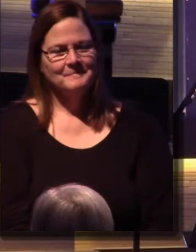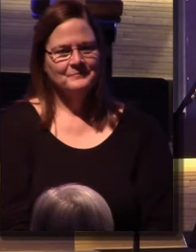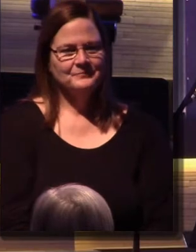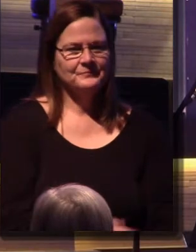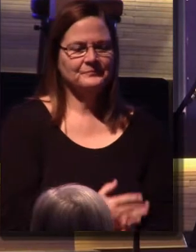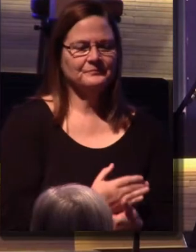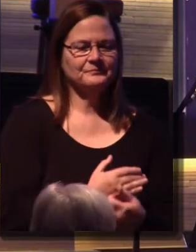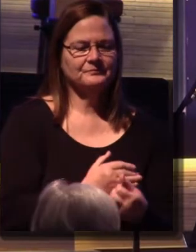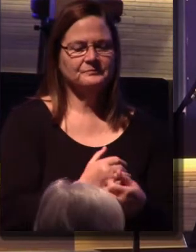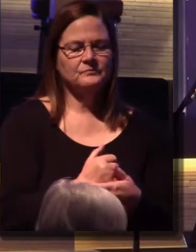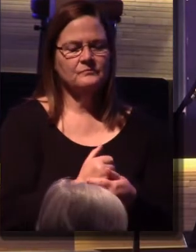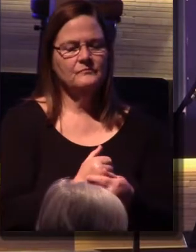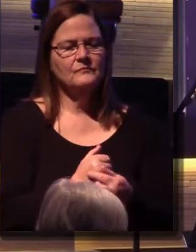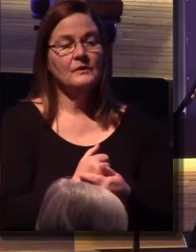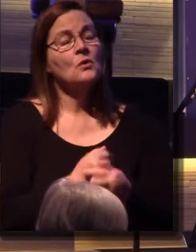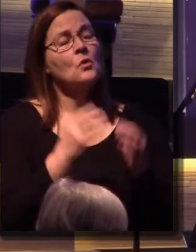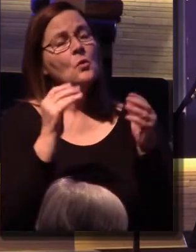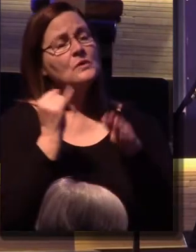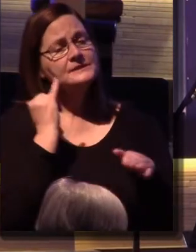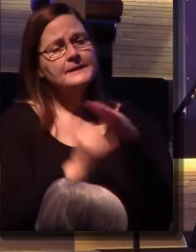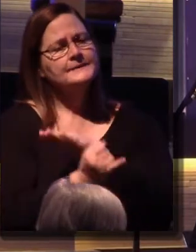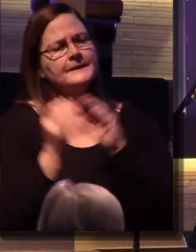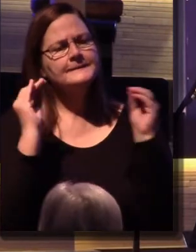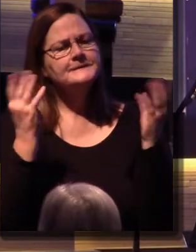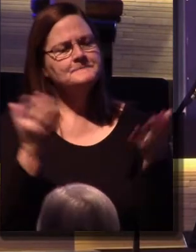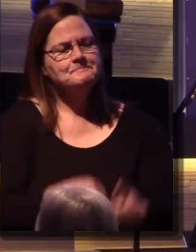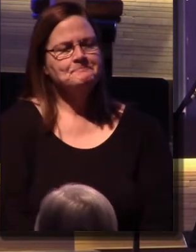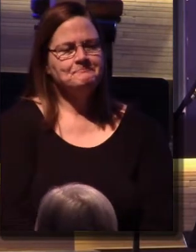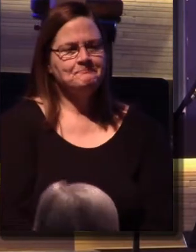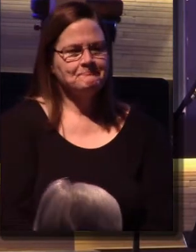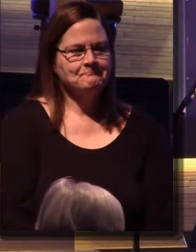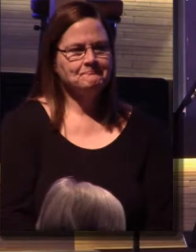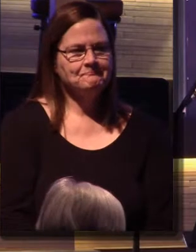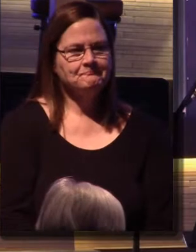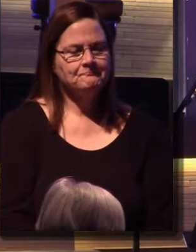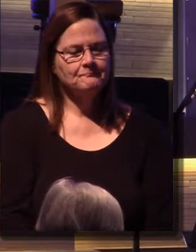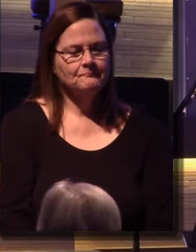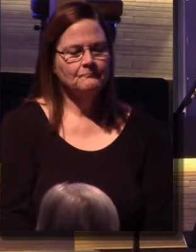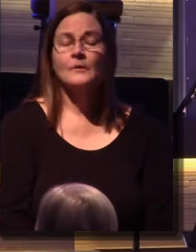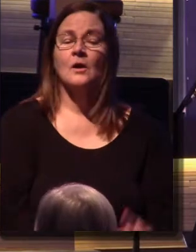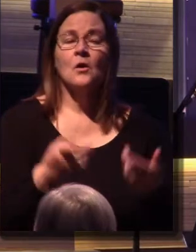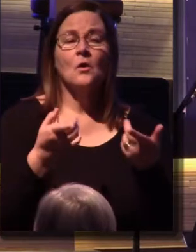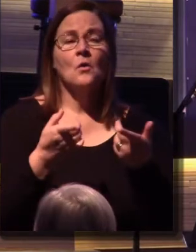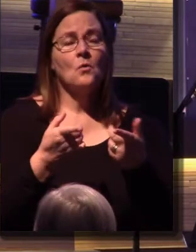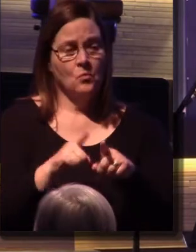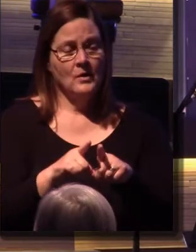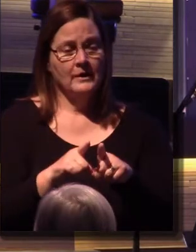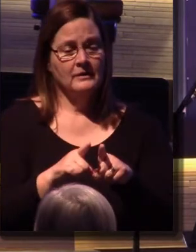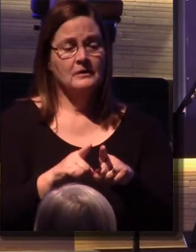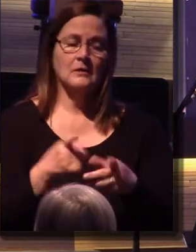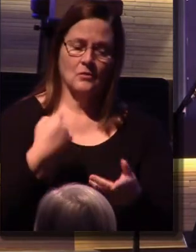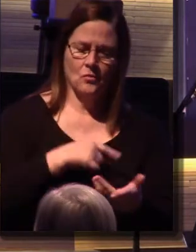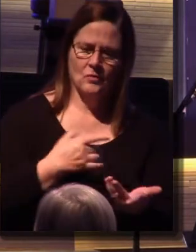those kinds of pressures in our lives. And so what does he teach us? So Isaiah teaches us that when we're tempted to